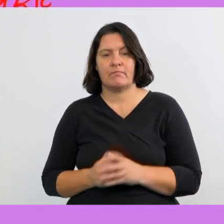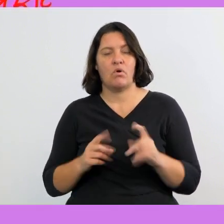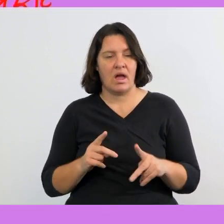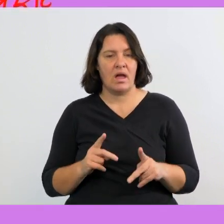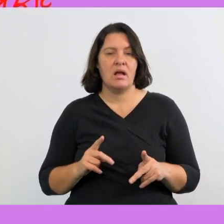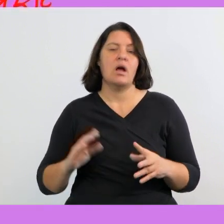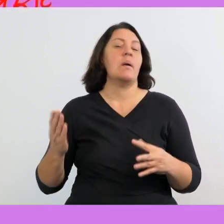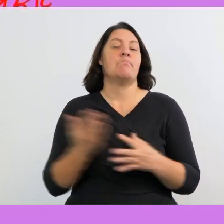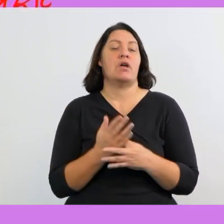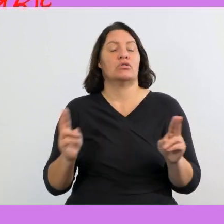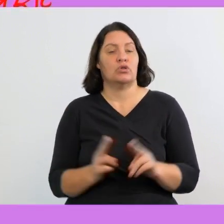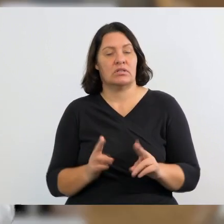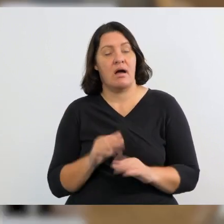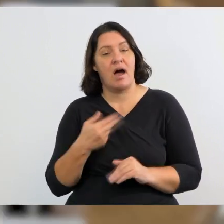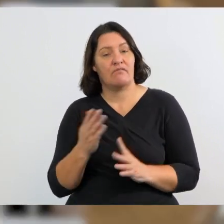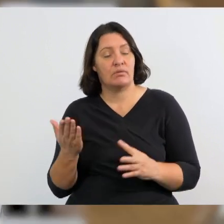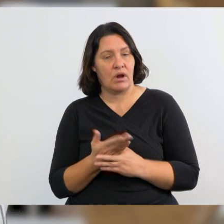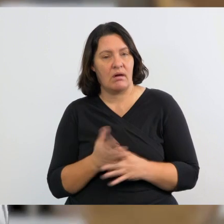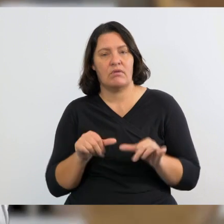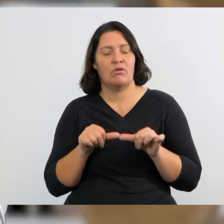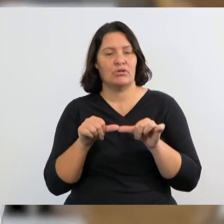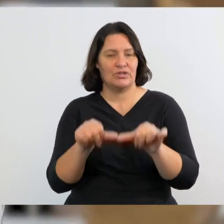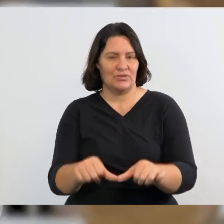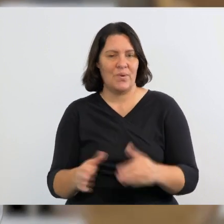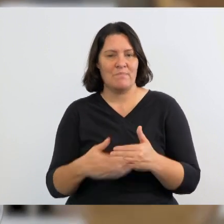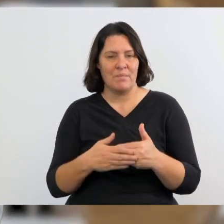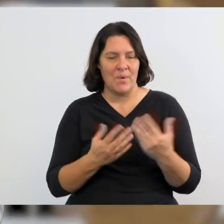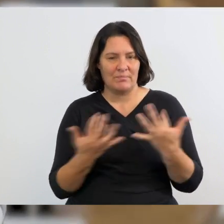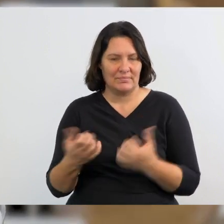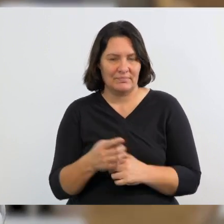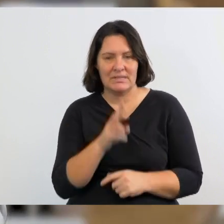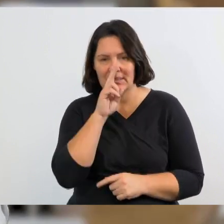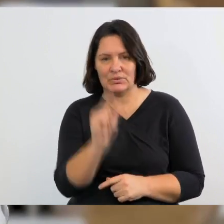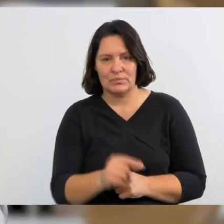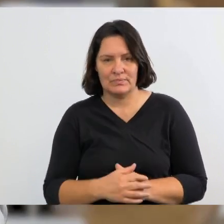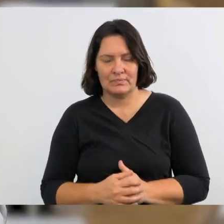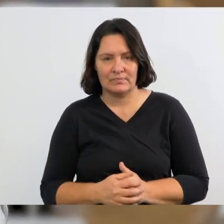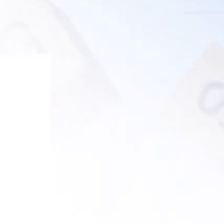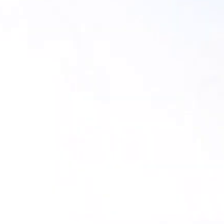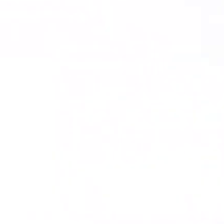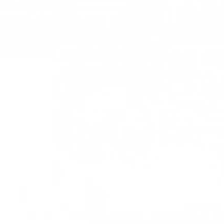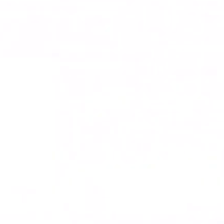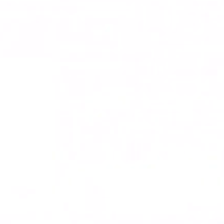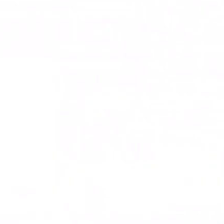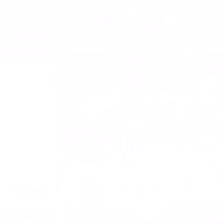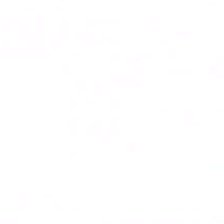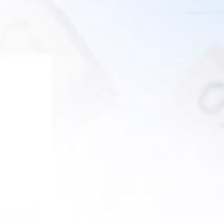Okay, guys, let us quickly take a short break. After the break, we will continue with more of these sums. See you soon.